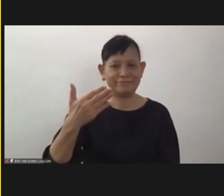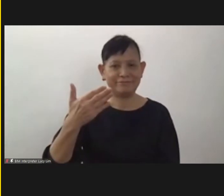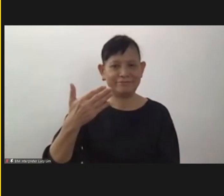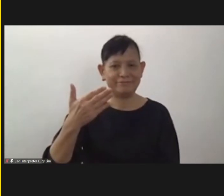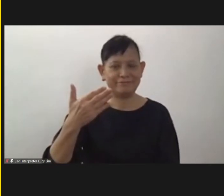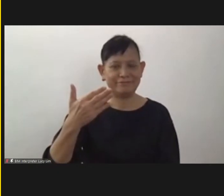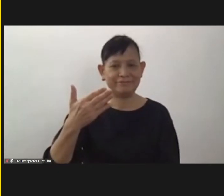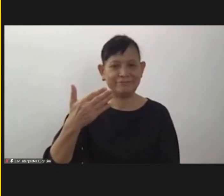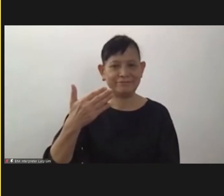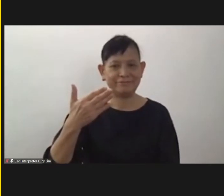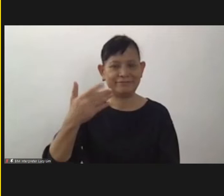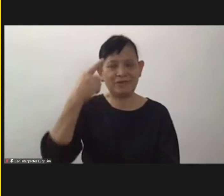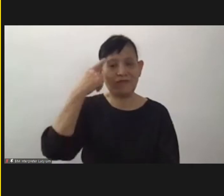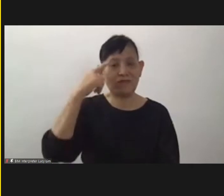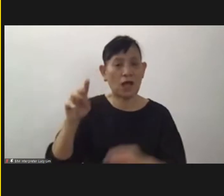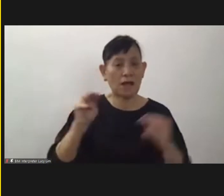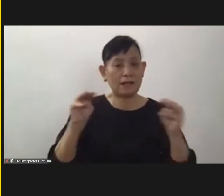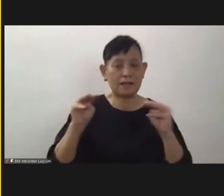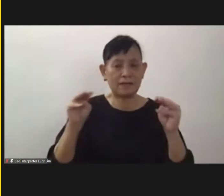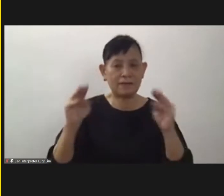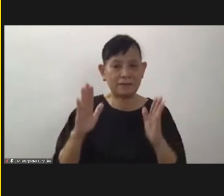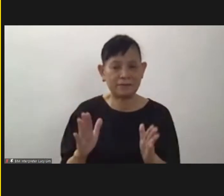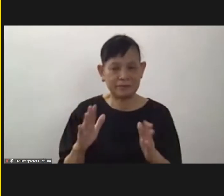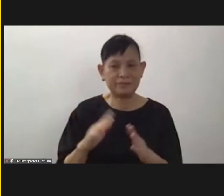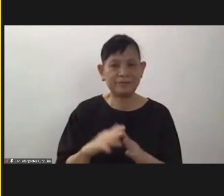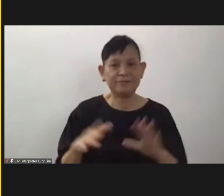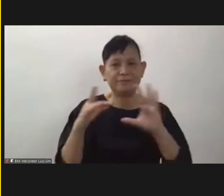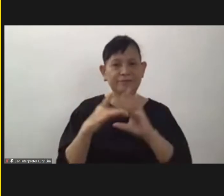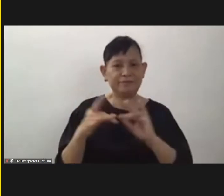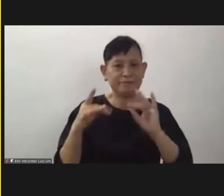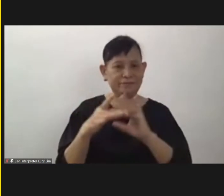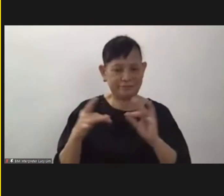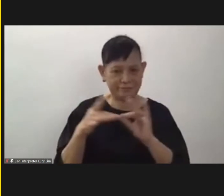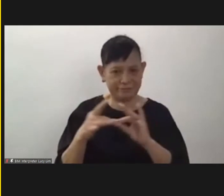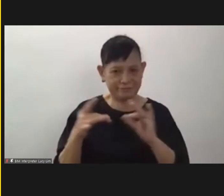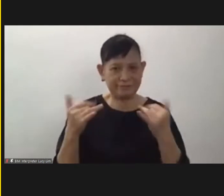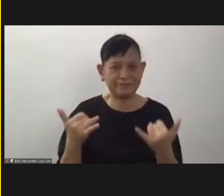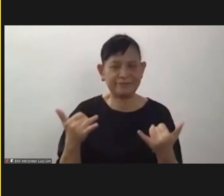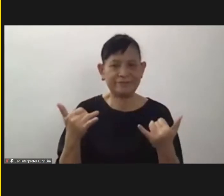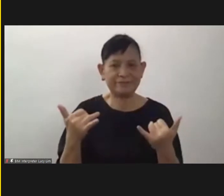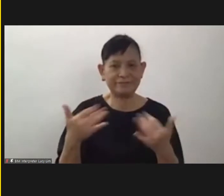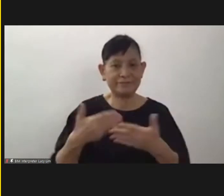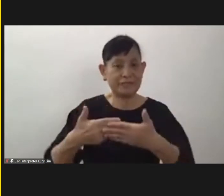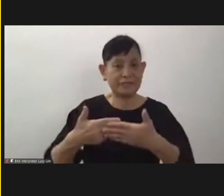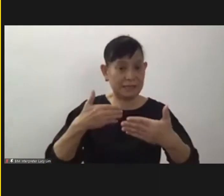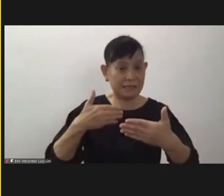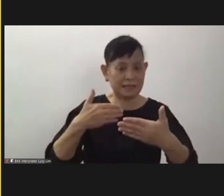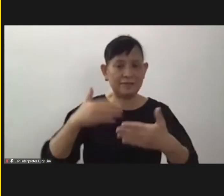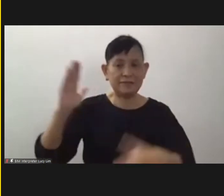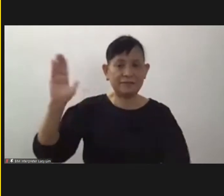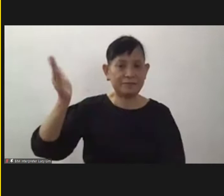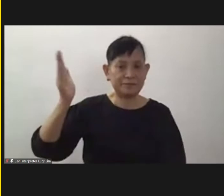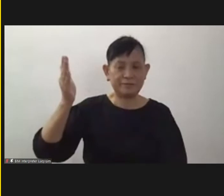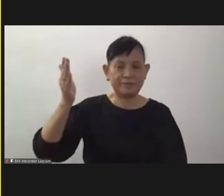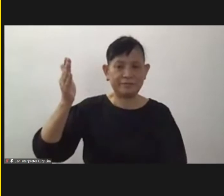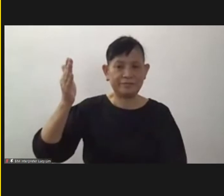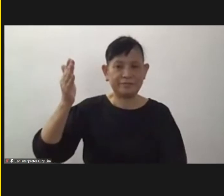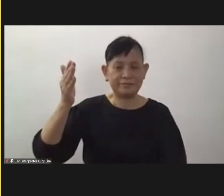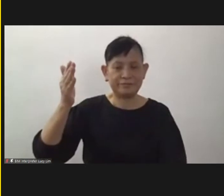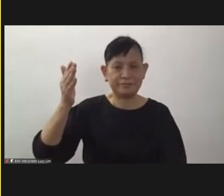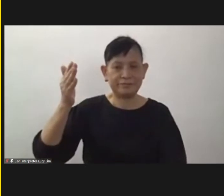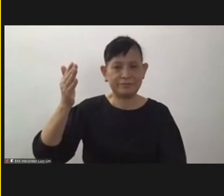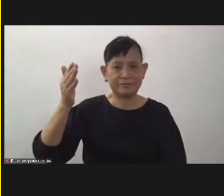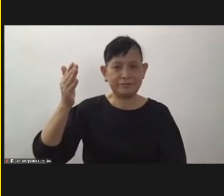Okay, thank you, Mahirah, because you passed the floor to me. Okay, before I start to present, okay, there